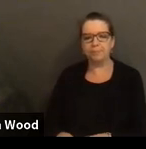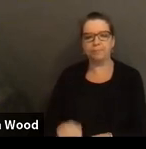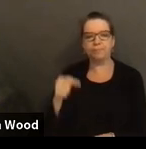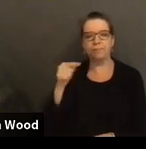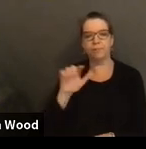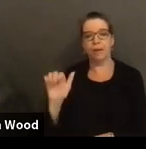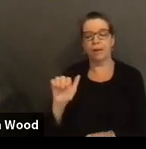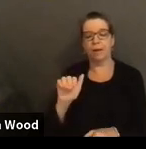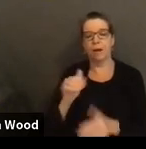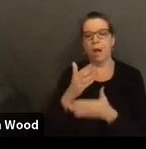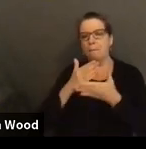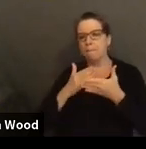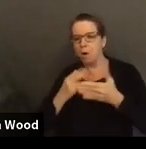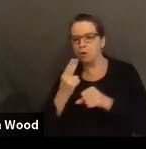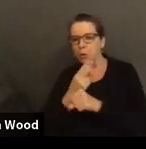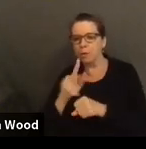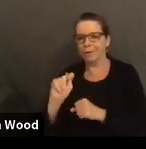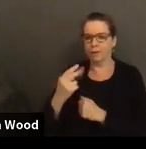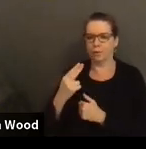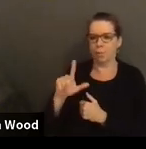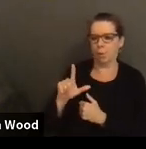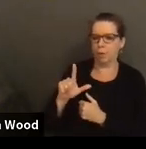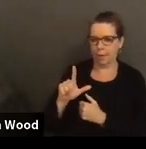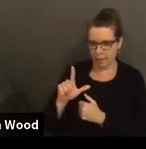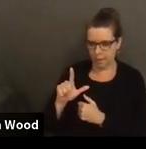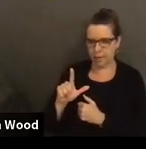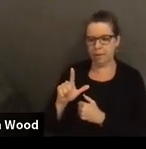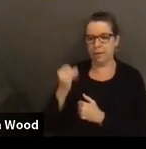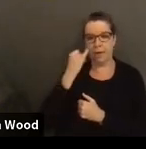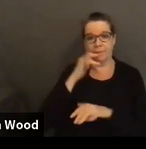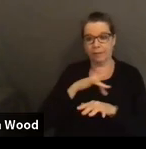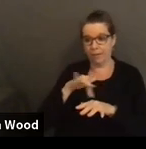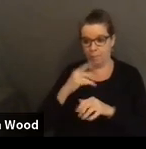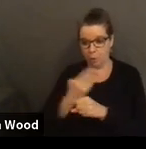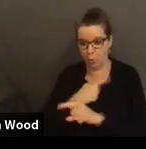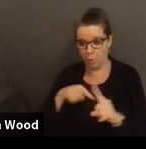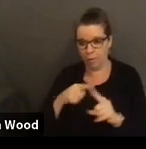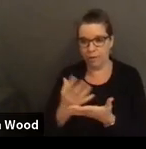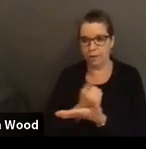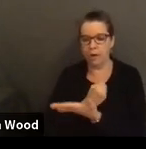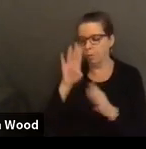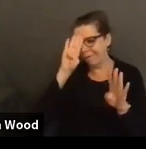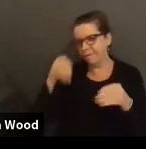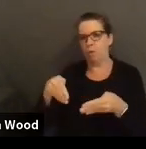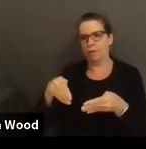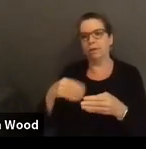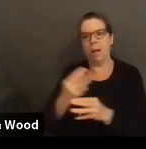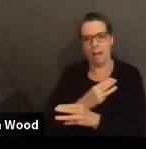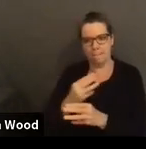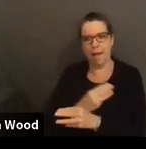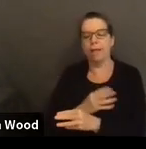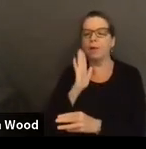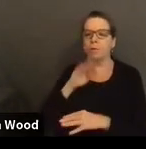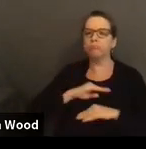a partial adoption of Texas Home Learning as soon as it's available, with a particular focus on math, will best meet their